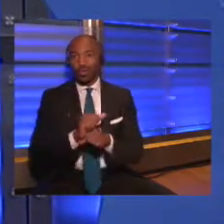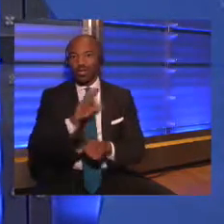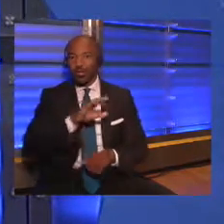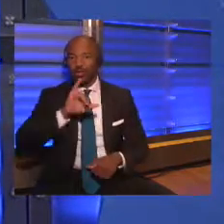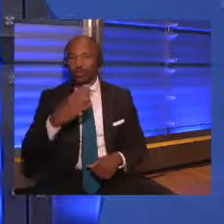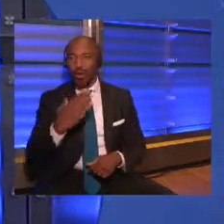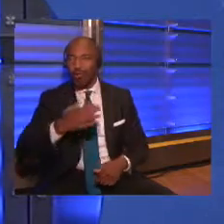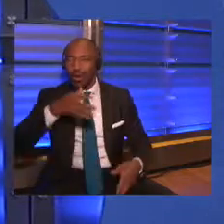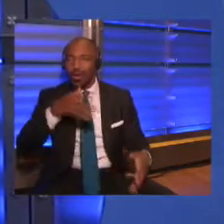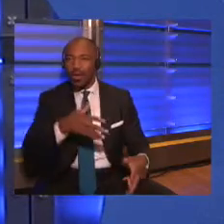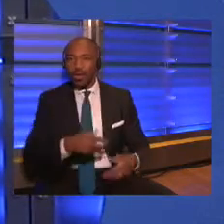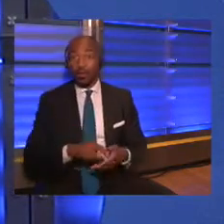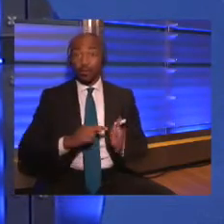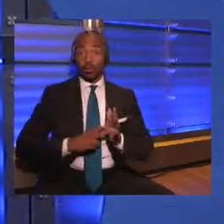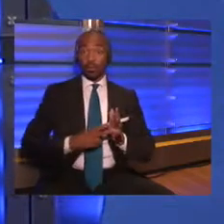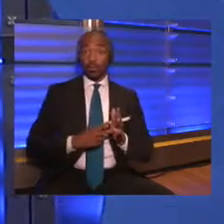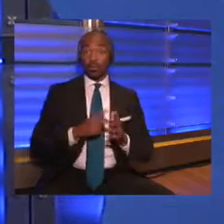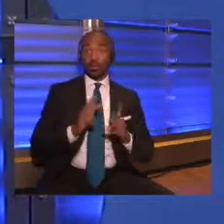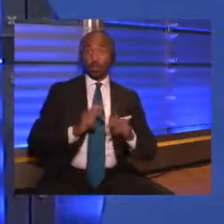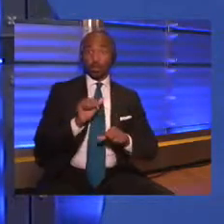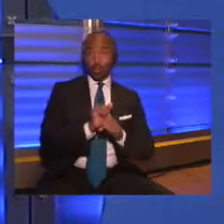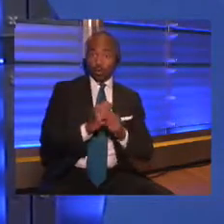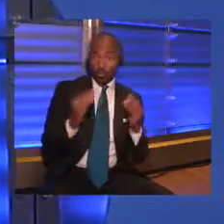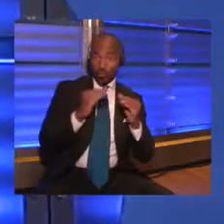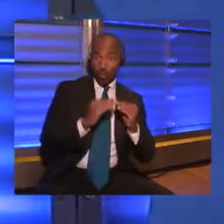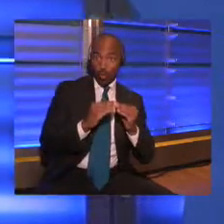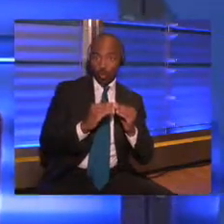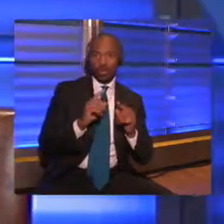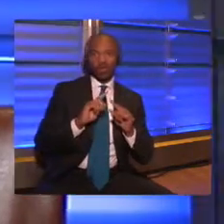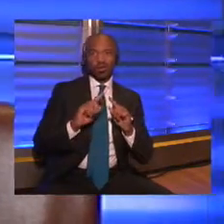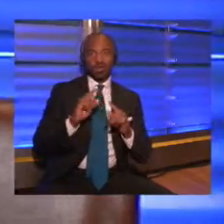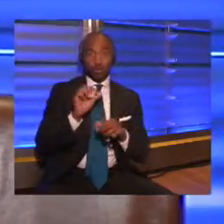So we're working more and we're caring less.